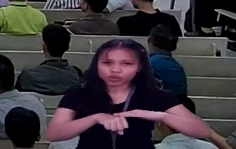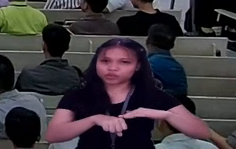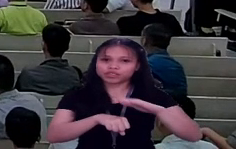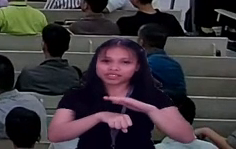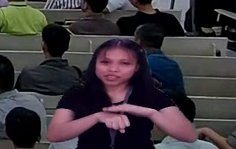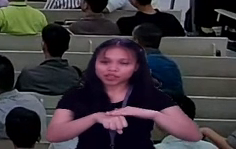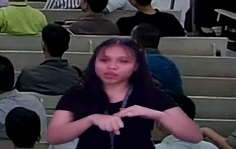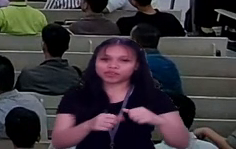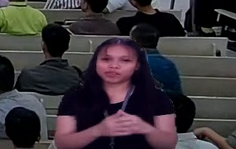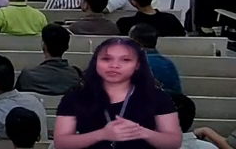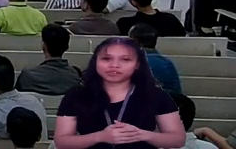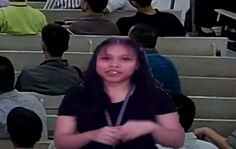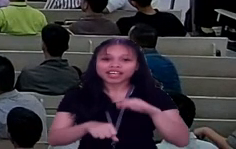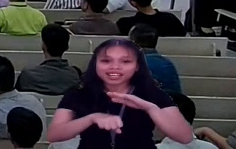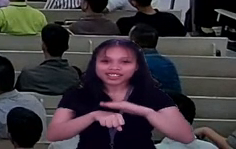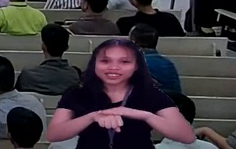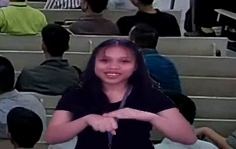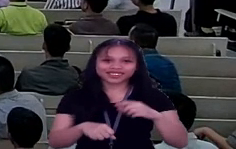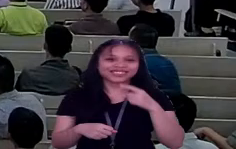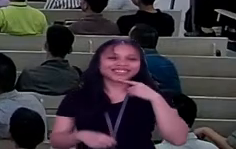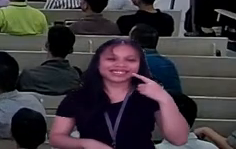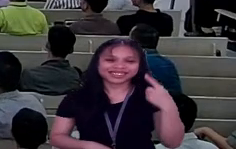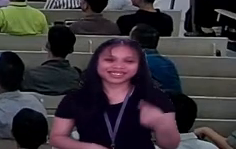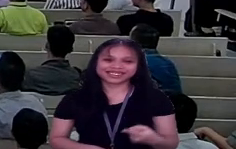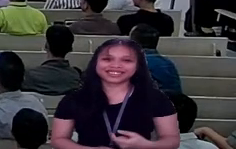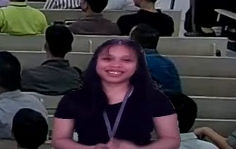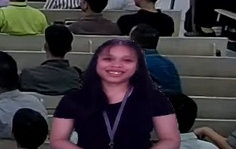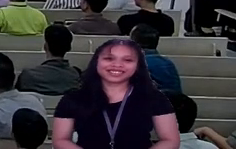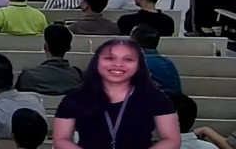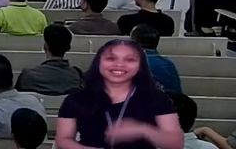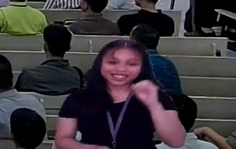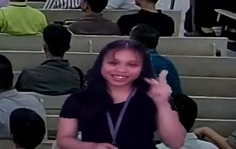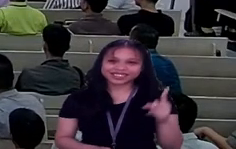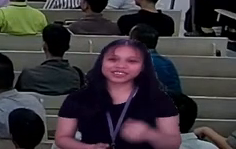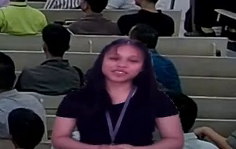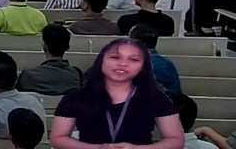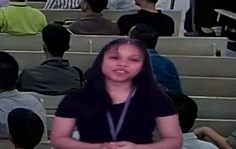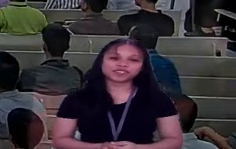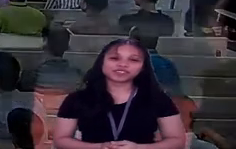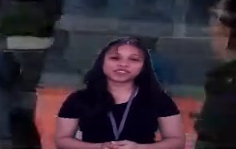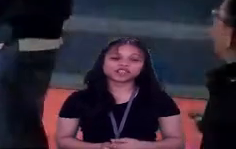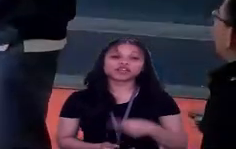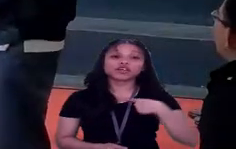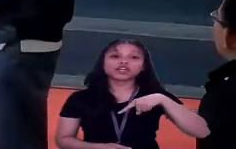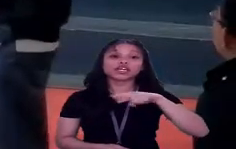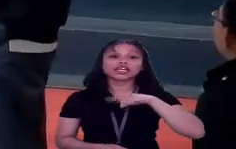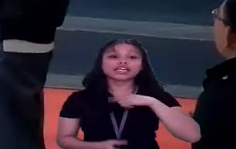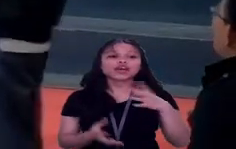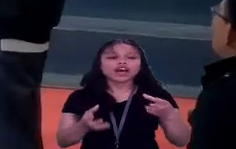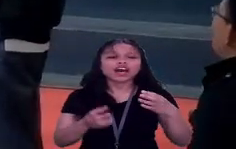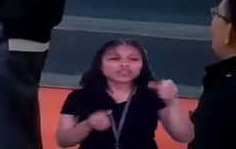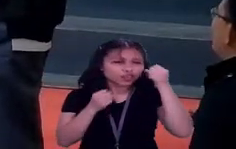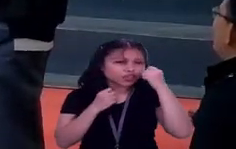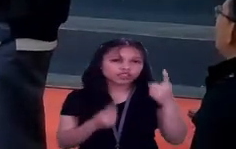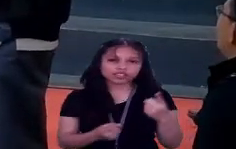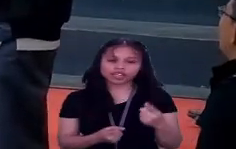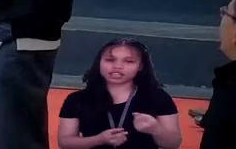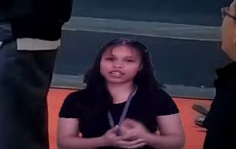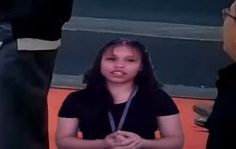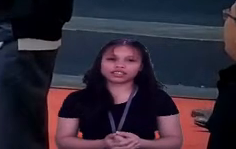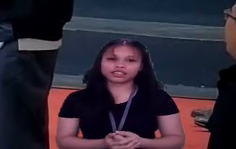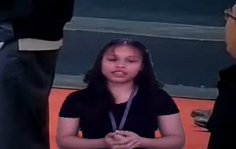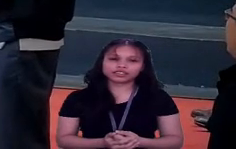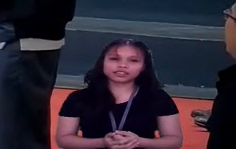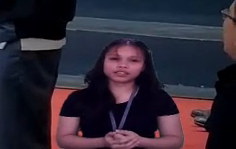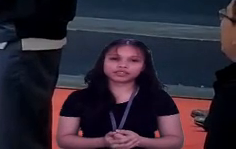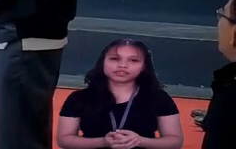Wamang kamogi gokod. Hello? Because we want to understand where you're going.